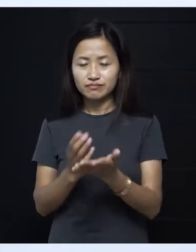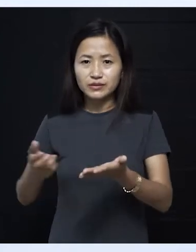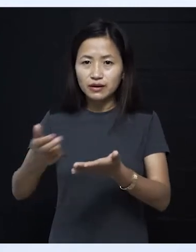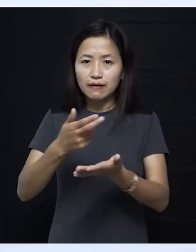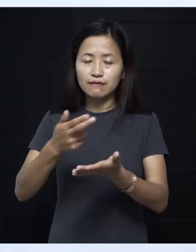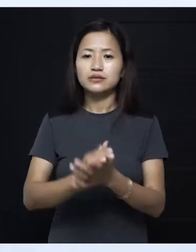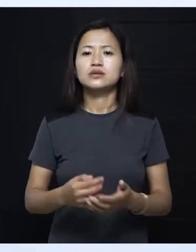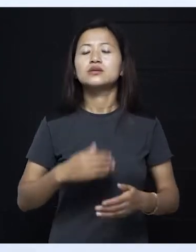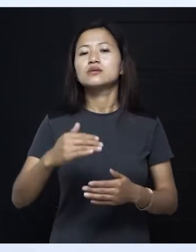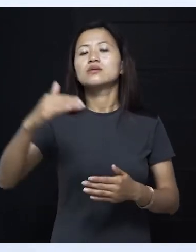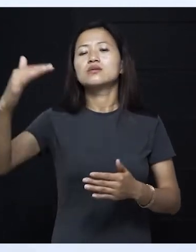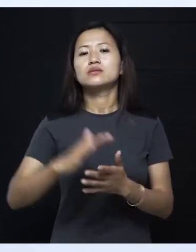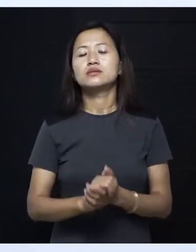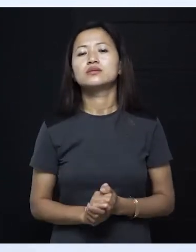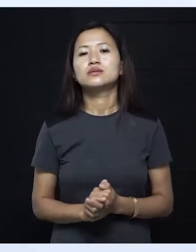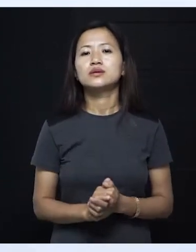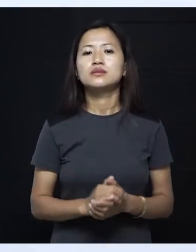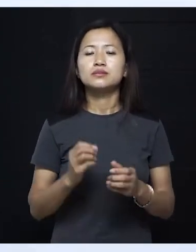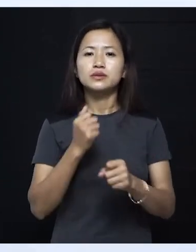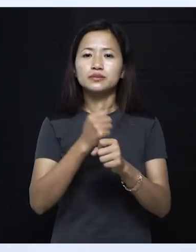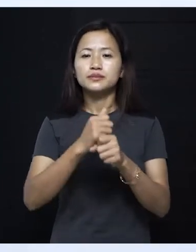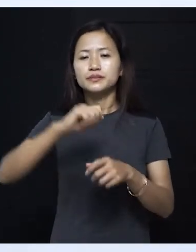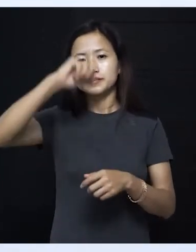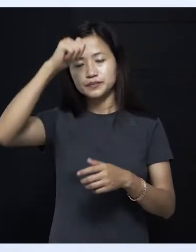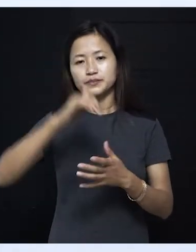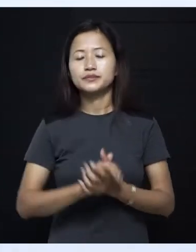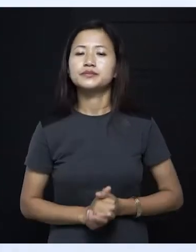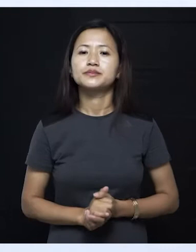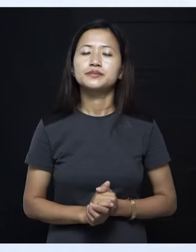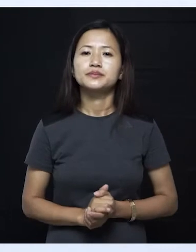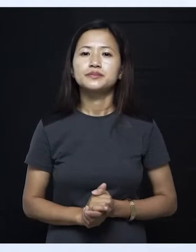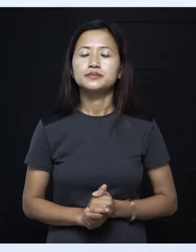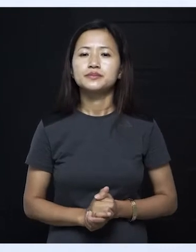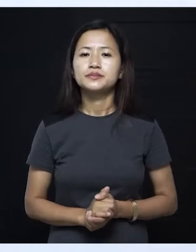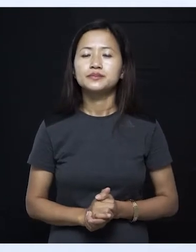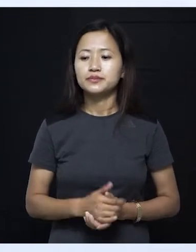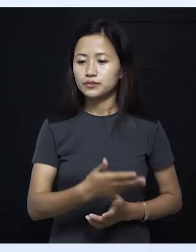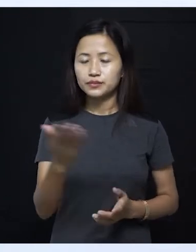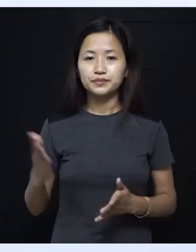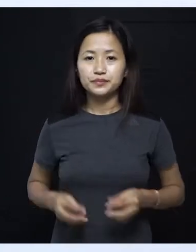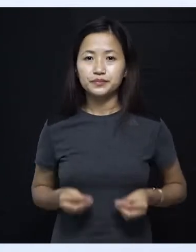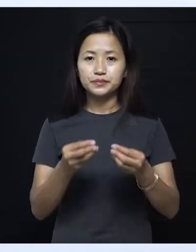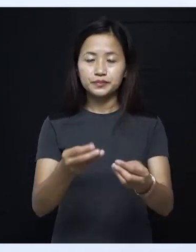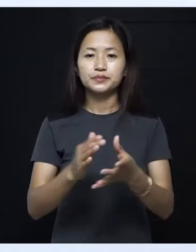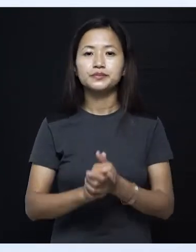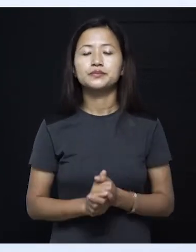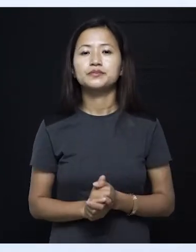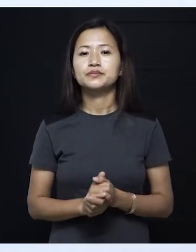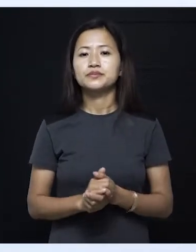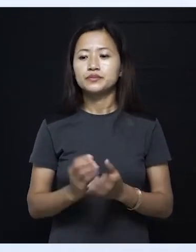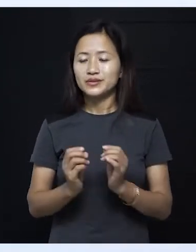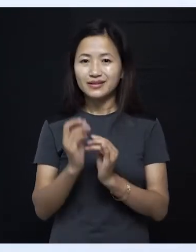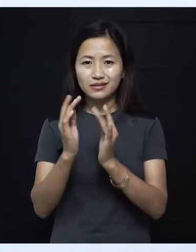So all these were also implemented by the government of India. Okay, then they also gave